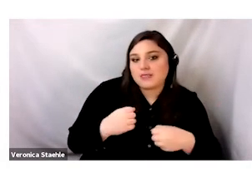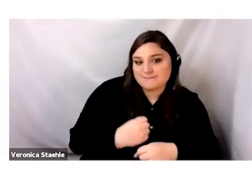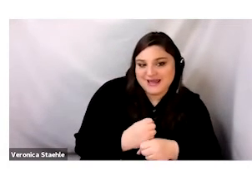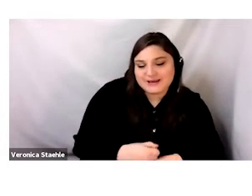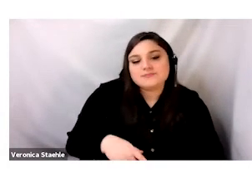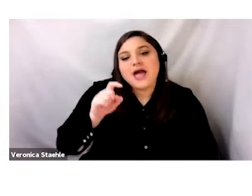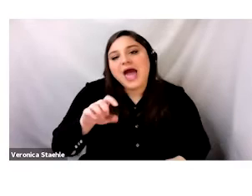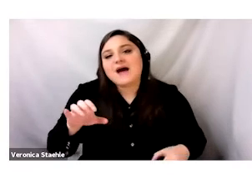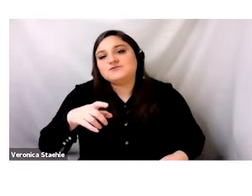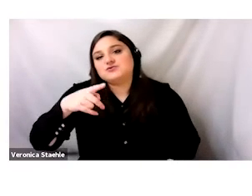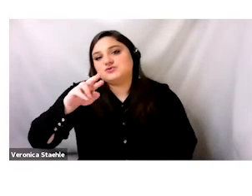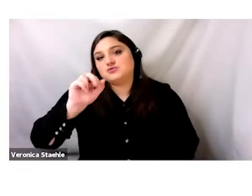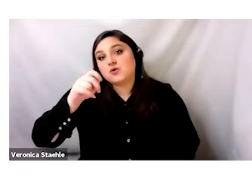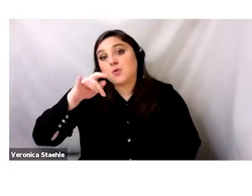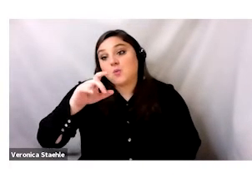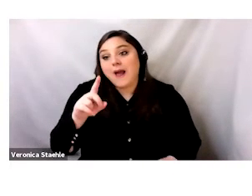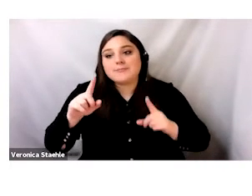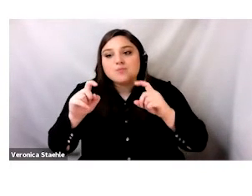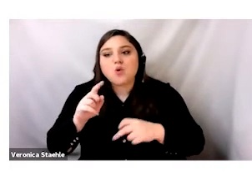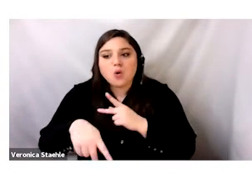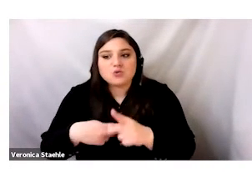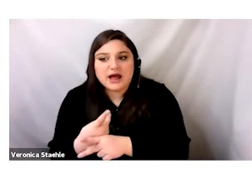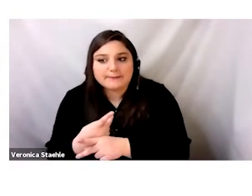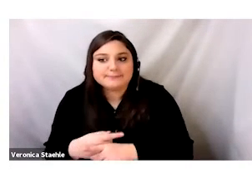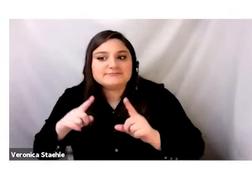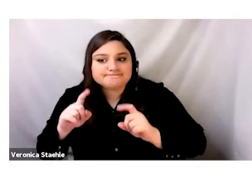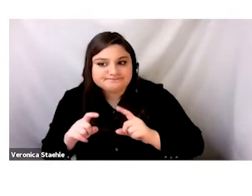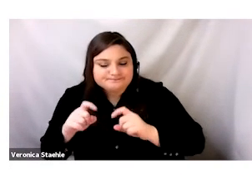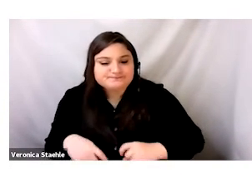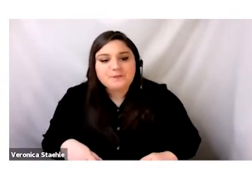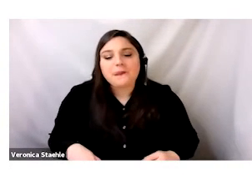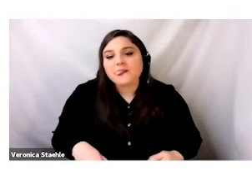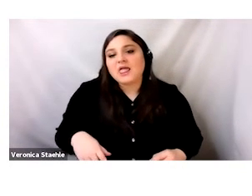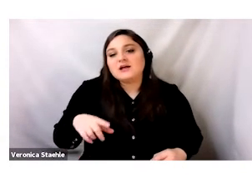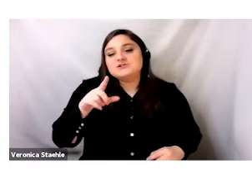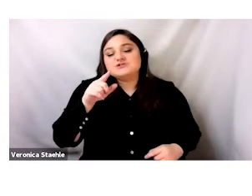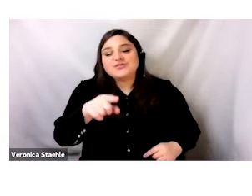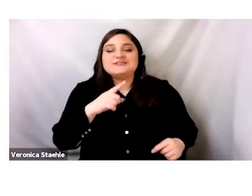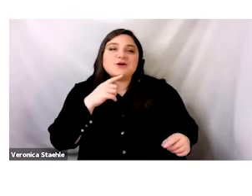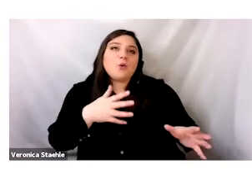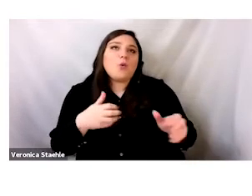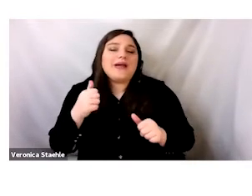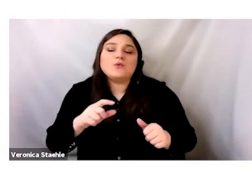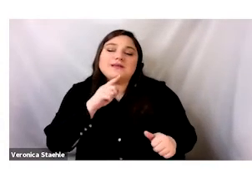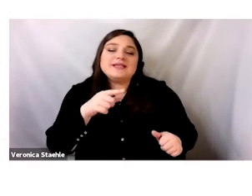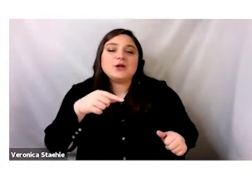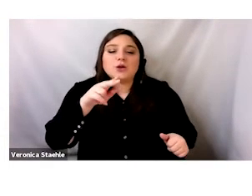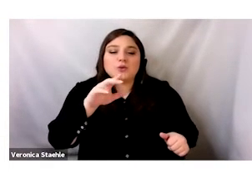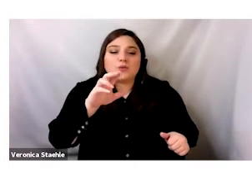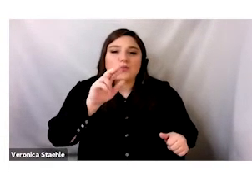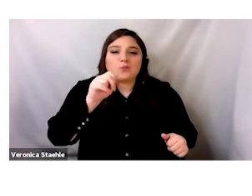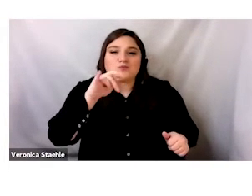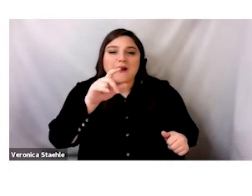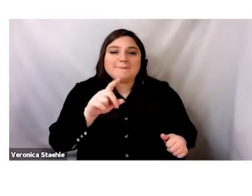is building your ideas out as quickly, I would say, I don't want to say quickly, because sense of urgency is also a white supremacy